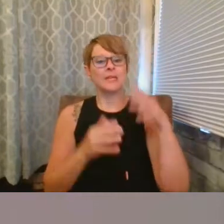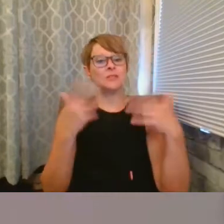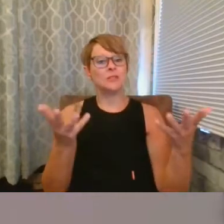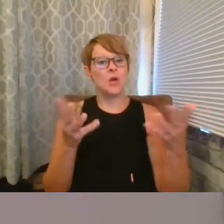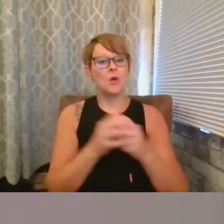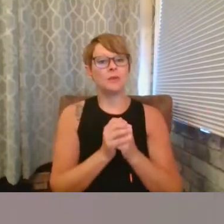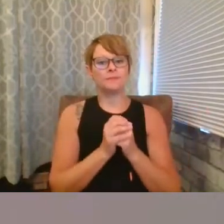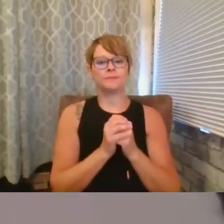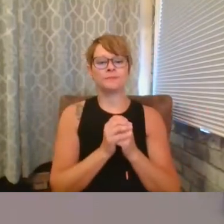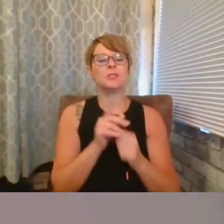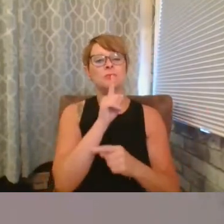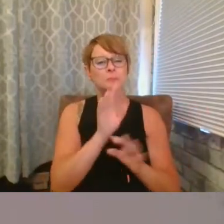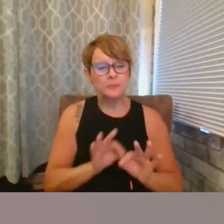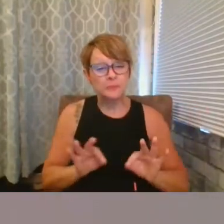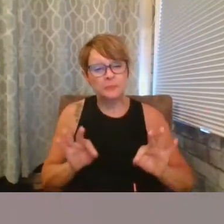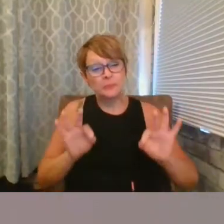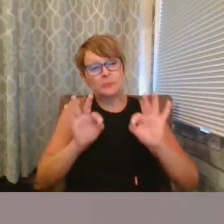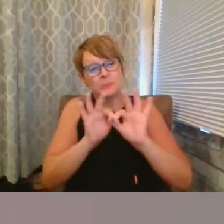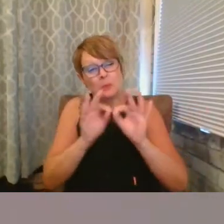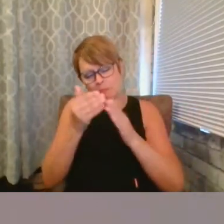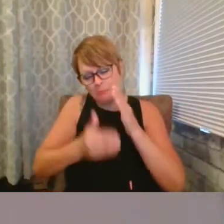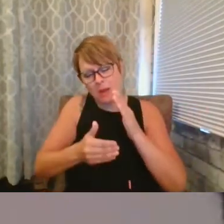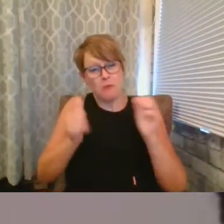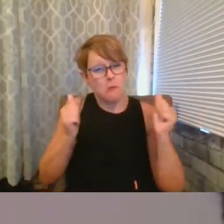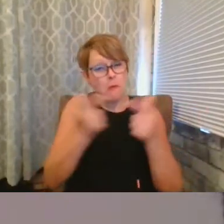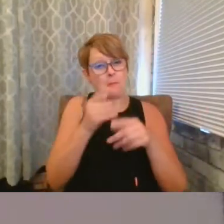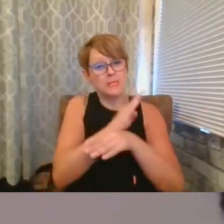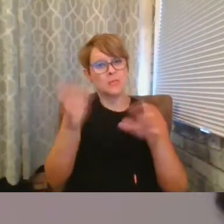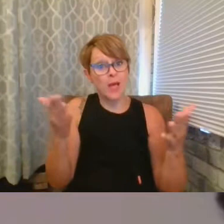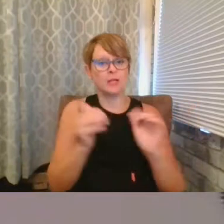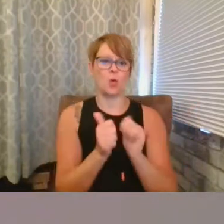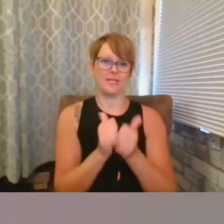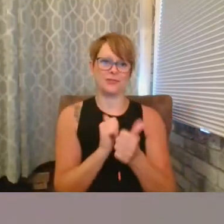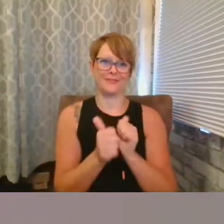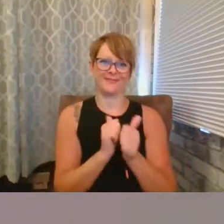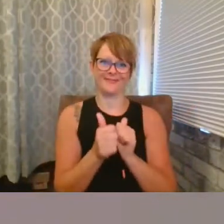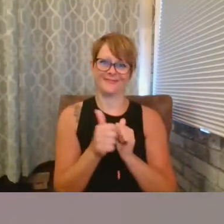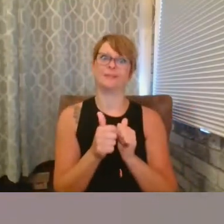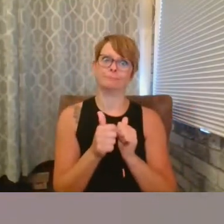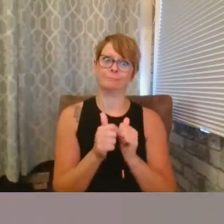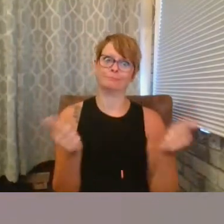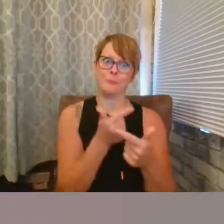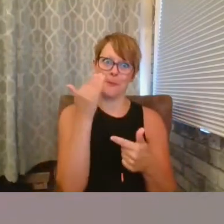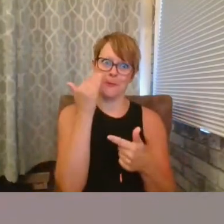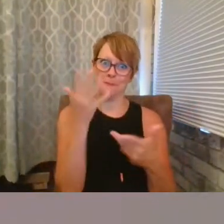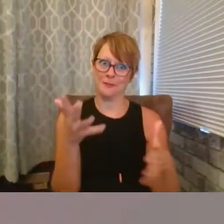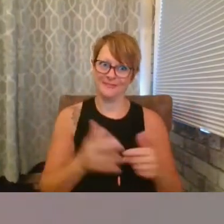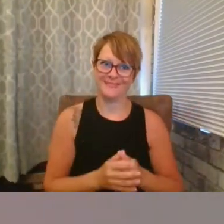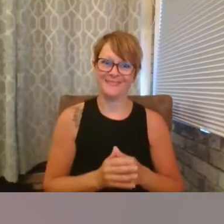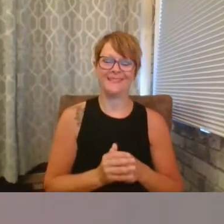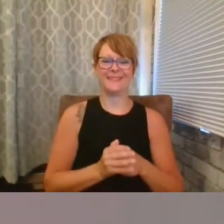fundamental part of any business is competition, as we all know. As you said, Joe, at that